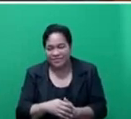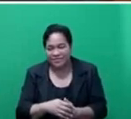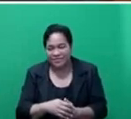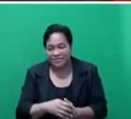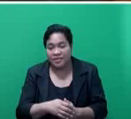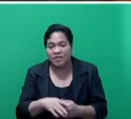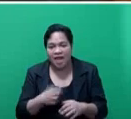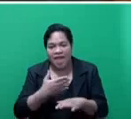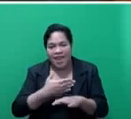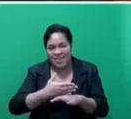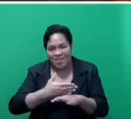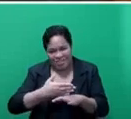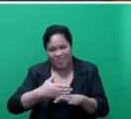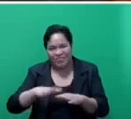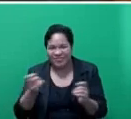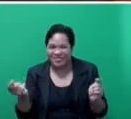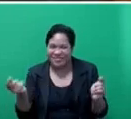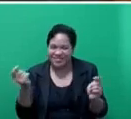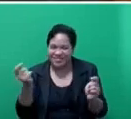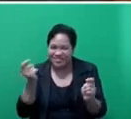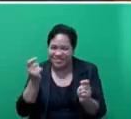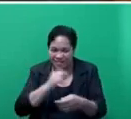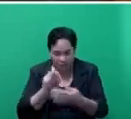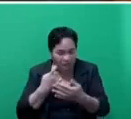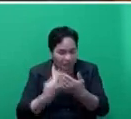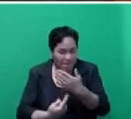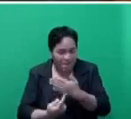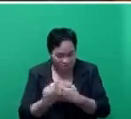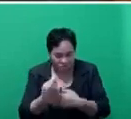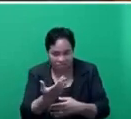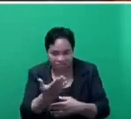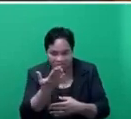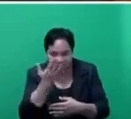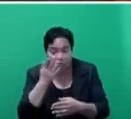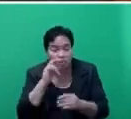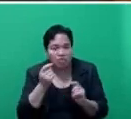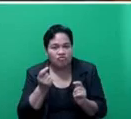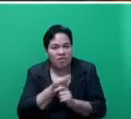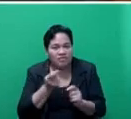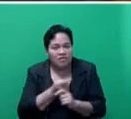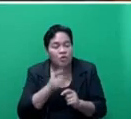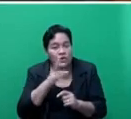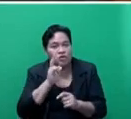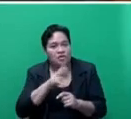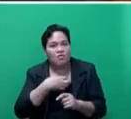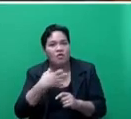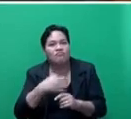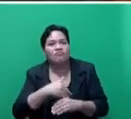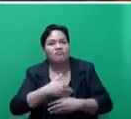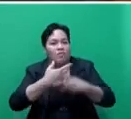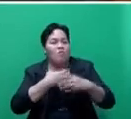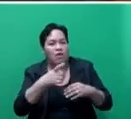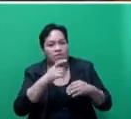new dawn is happening, and we make these changes, we'll see a greater participation by our